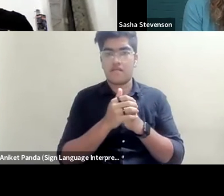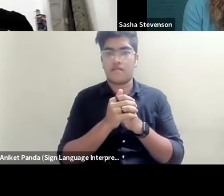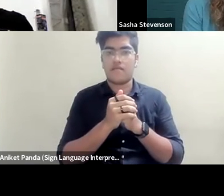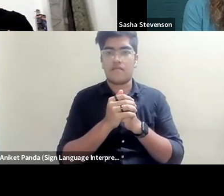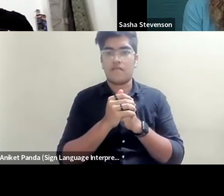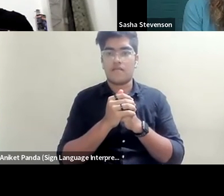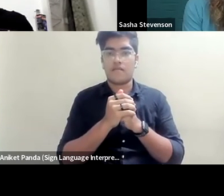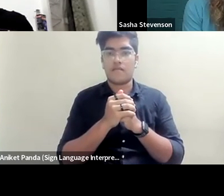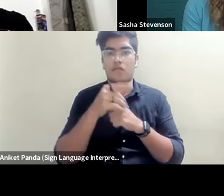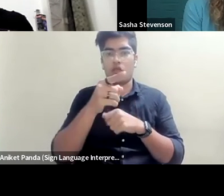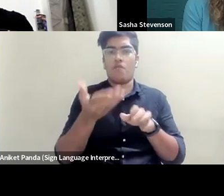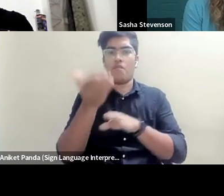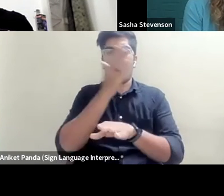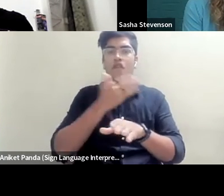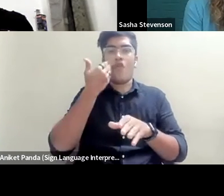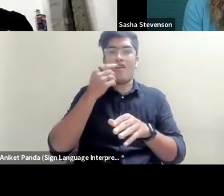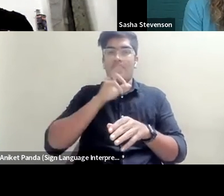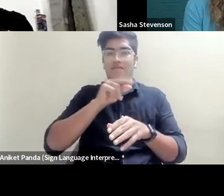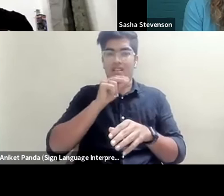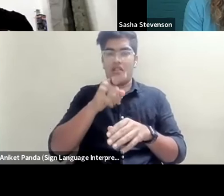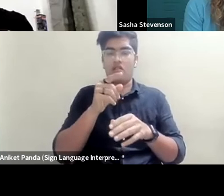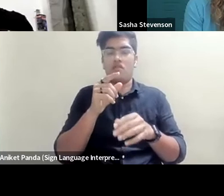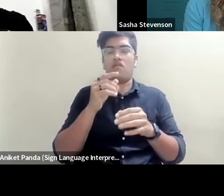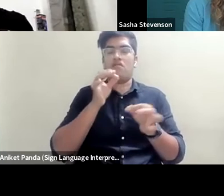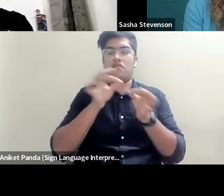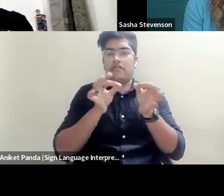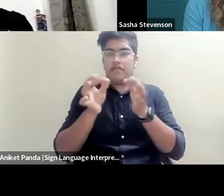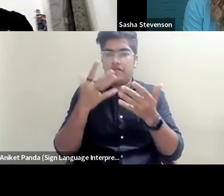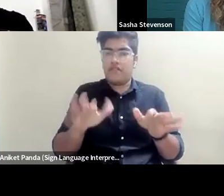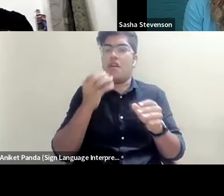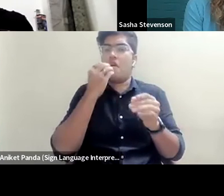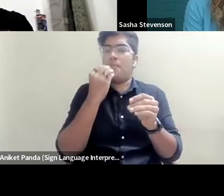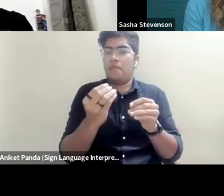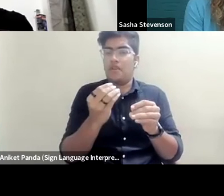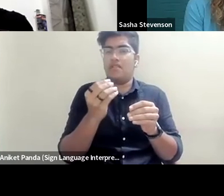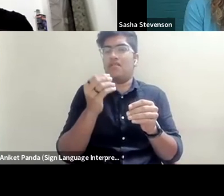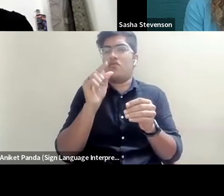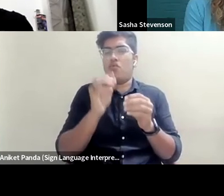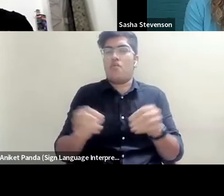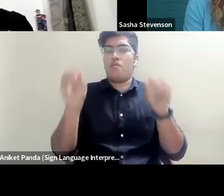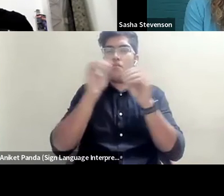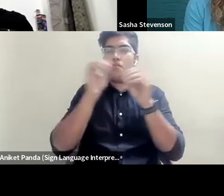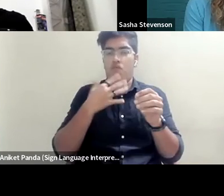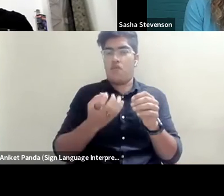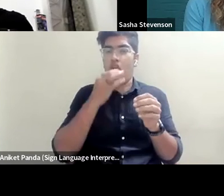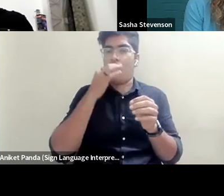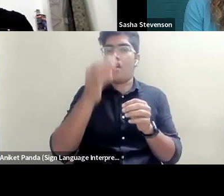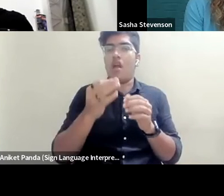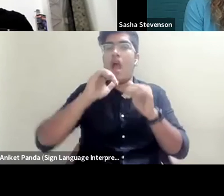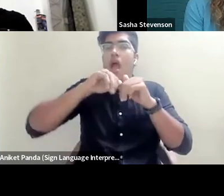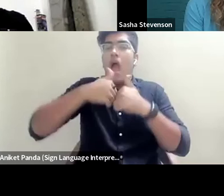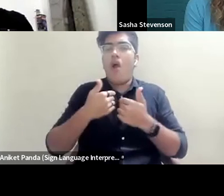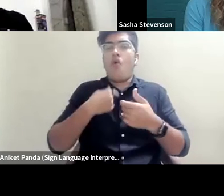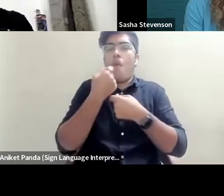this a little bit in your remarks, but maybe you could build on that in this response. How do we build